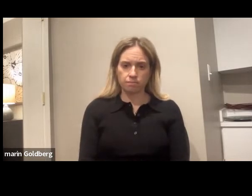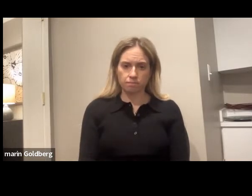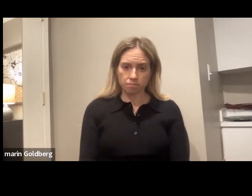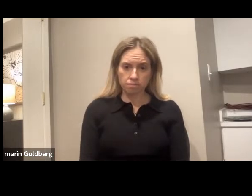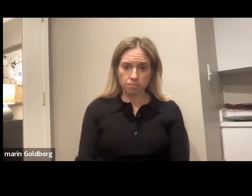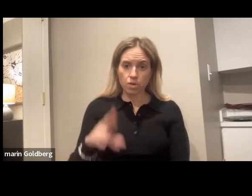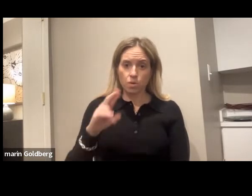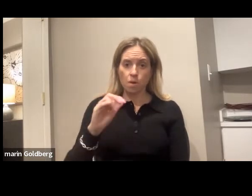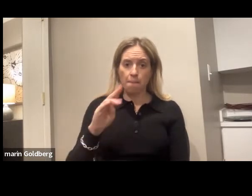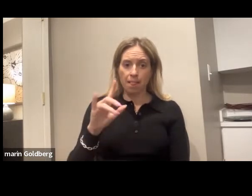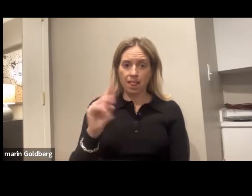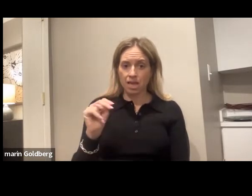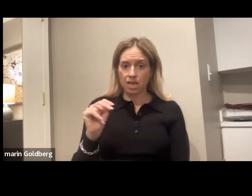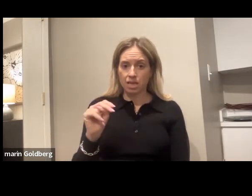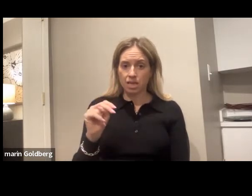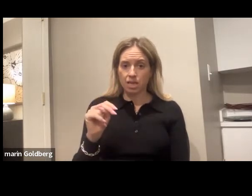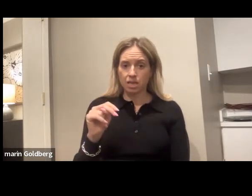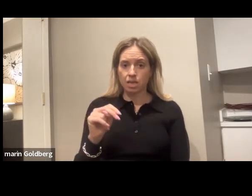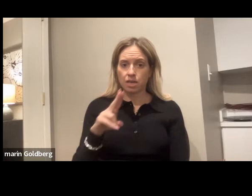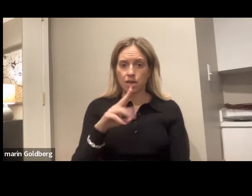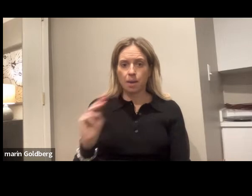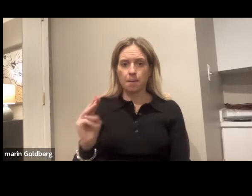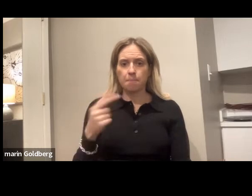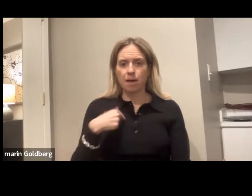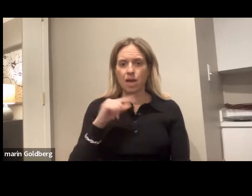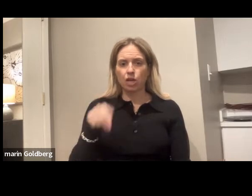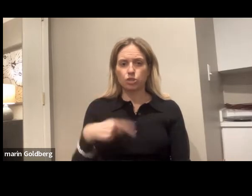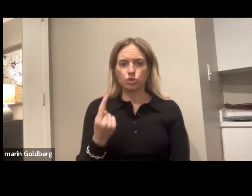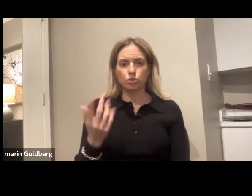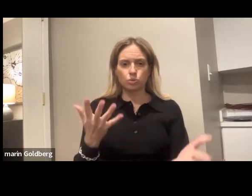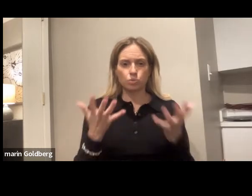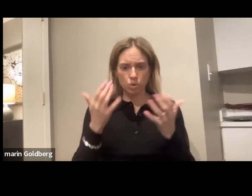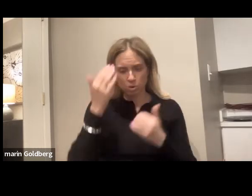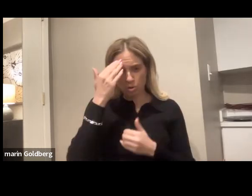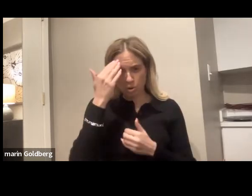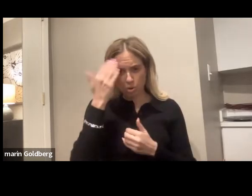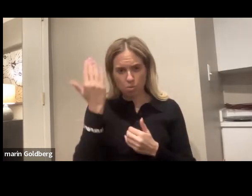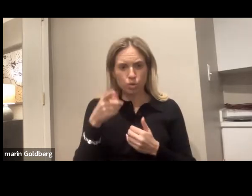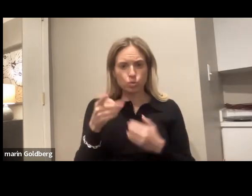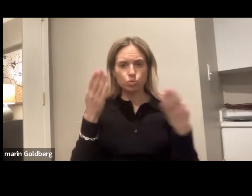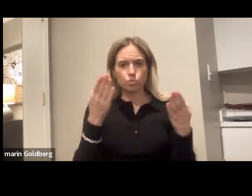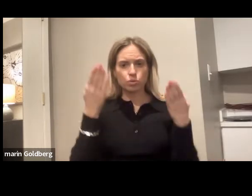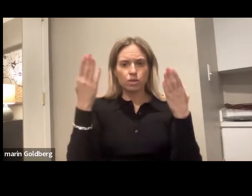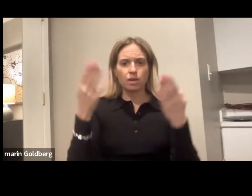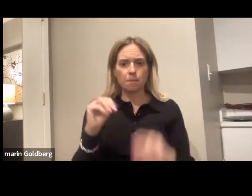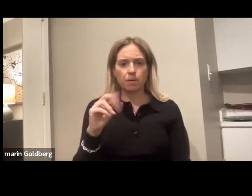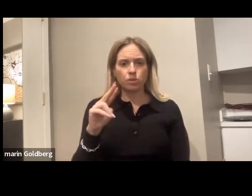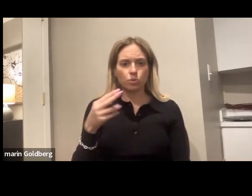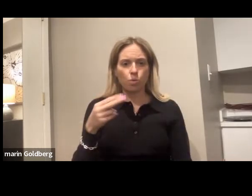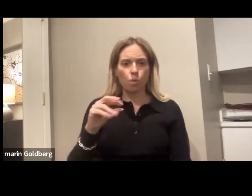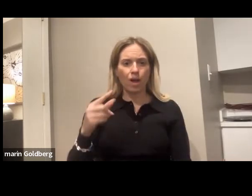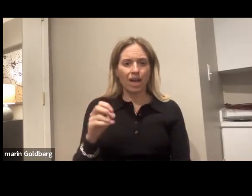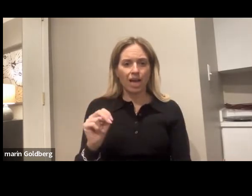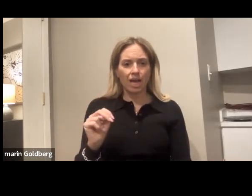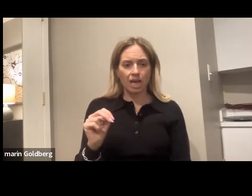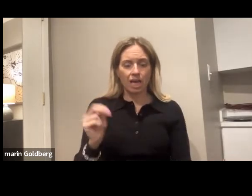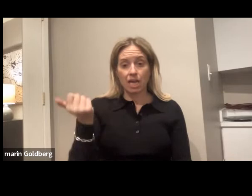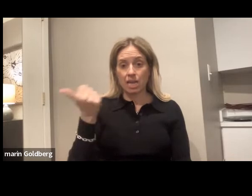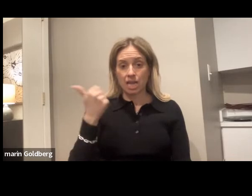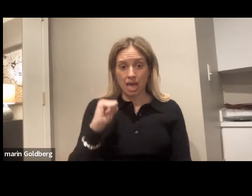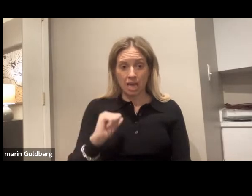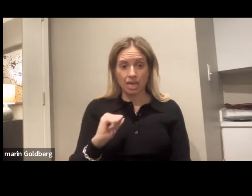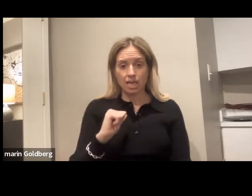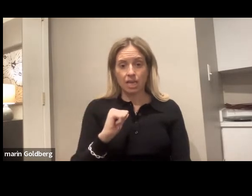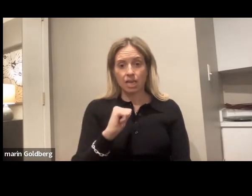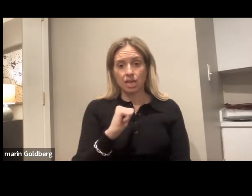Commissioner Roblin? I just would like to know what you recommend, Mr. Horgan, and what any commissioner that